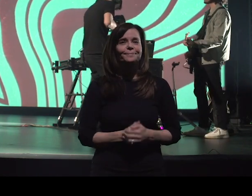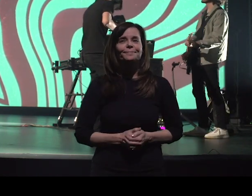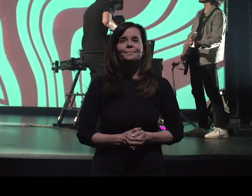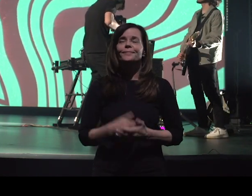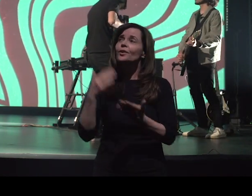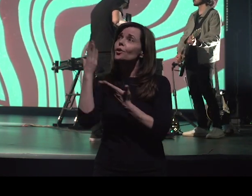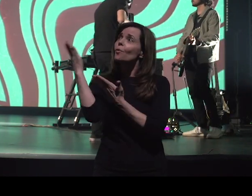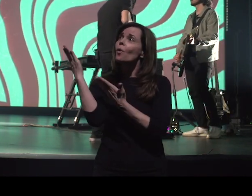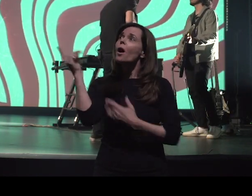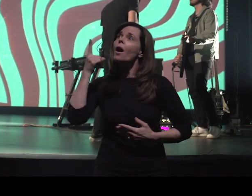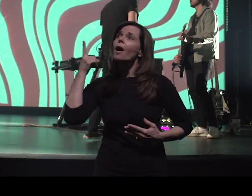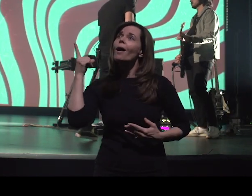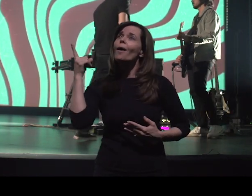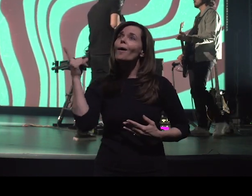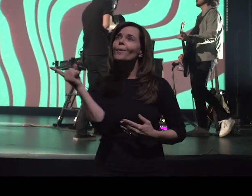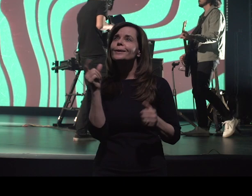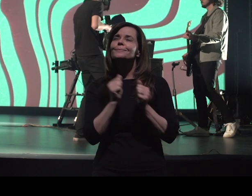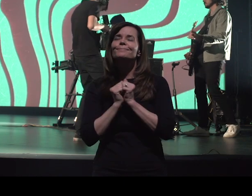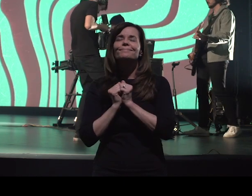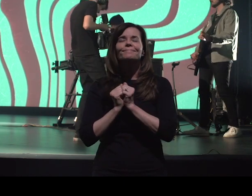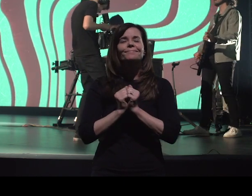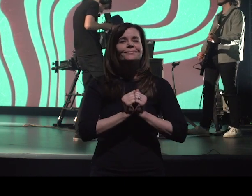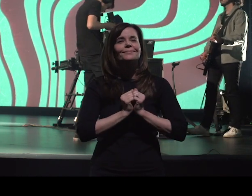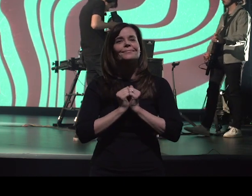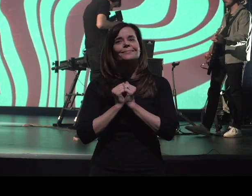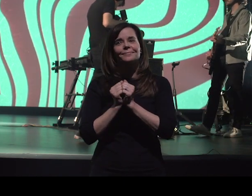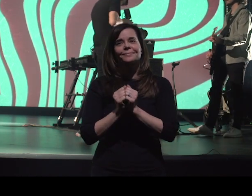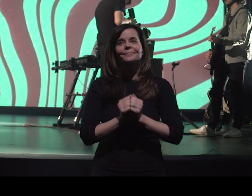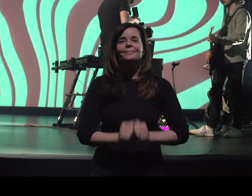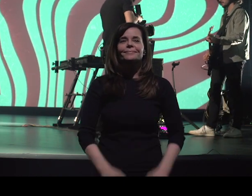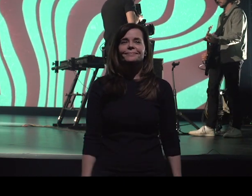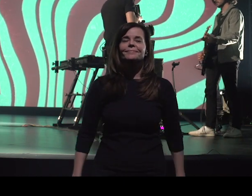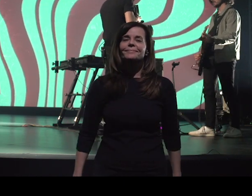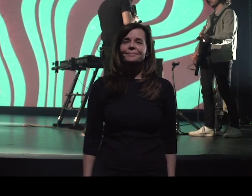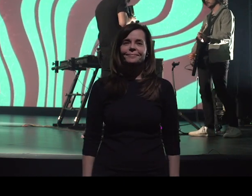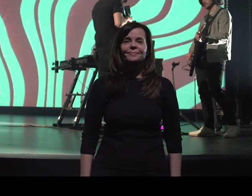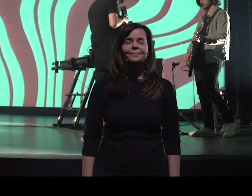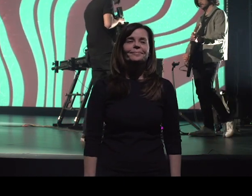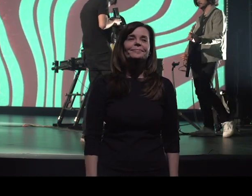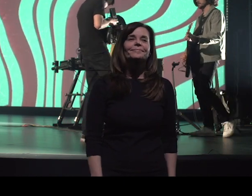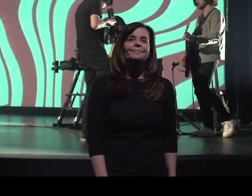You were always on my side.